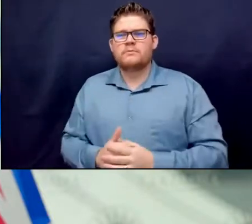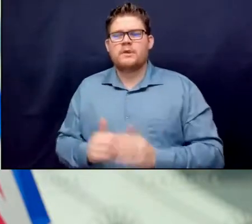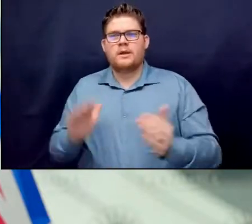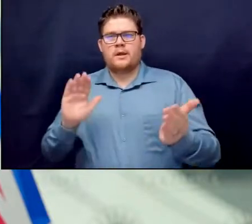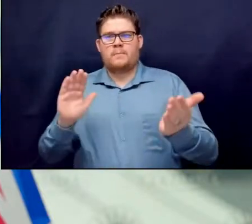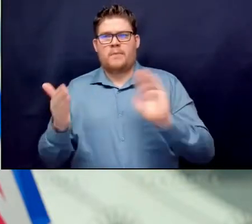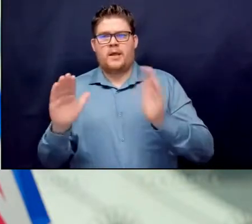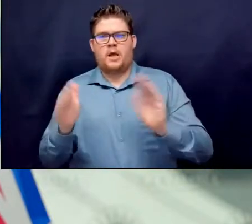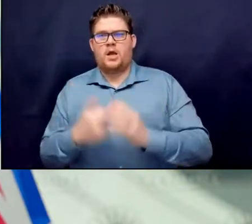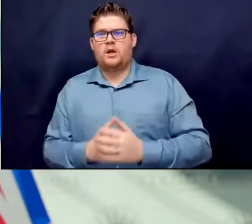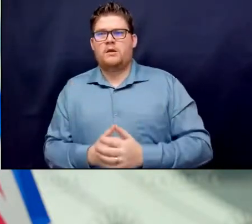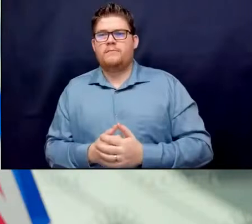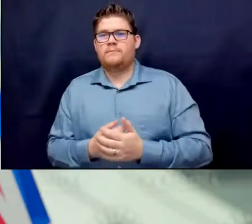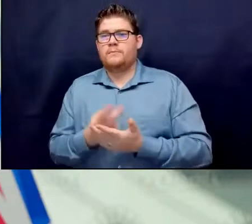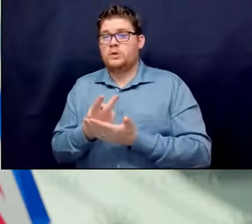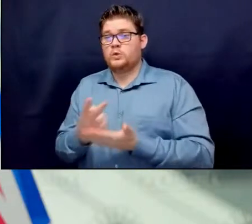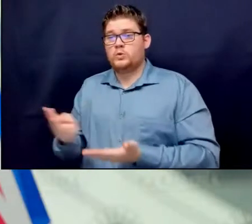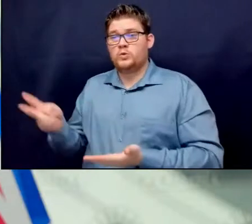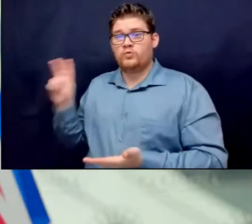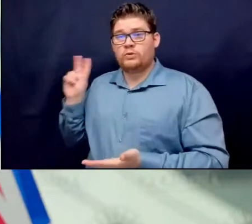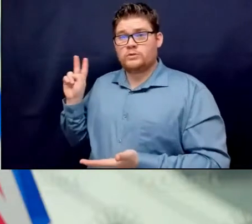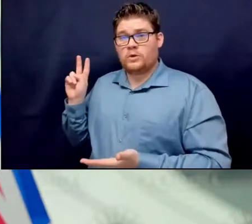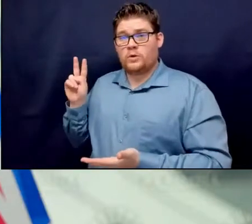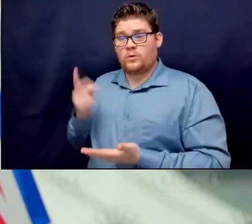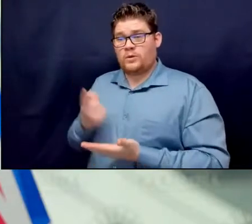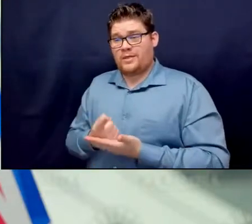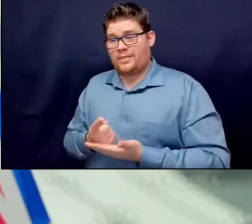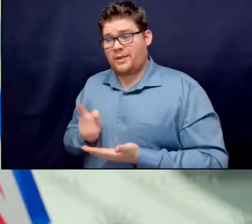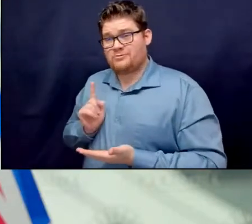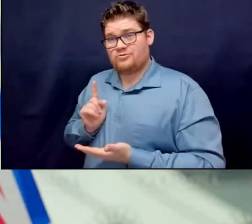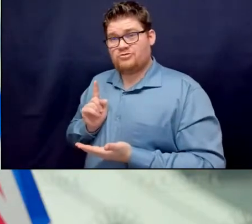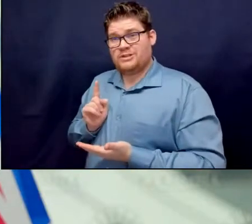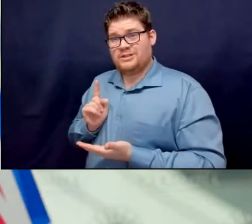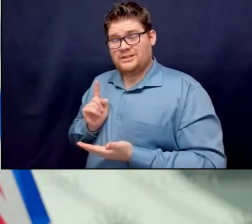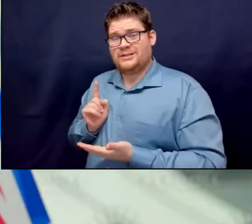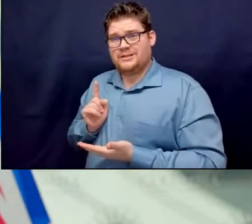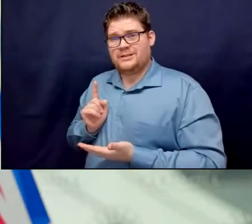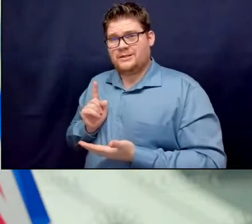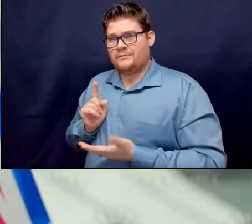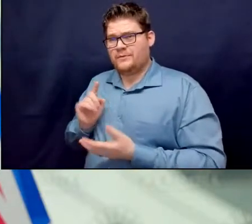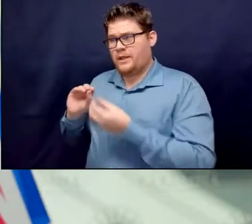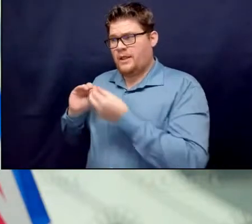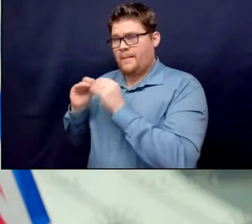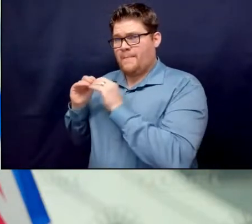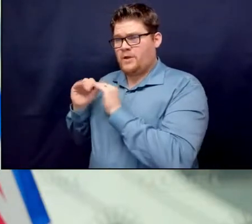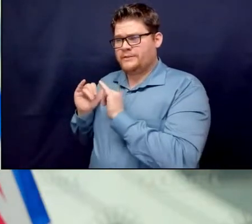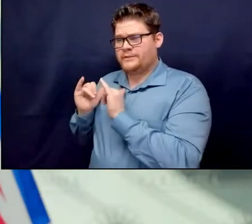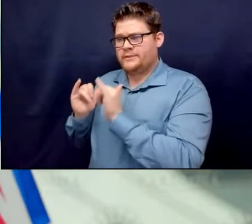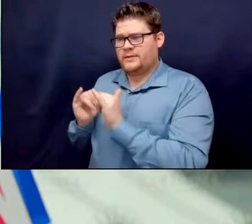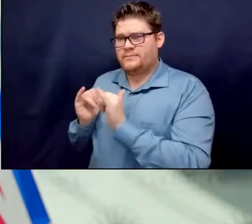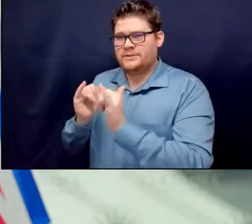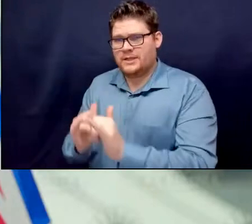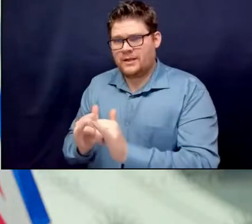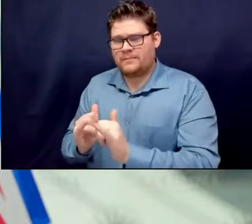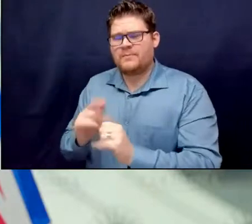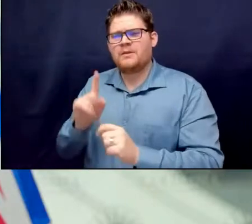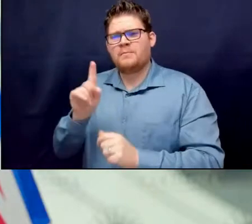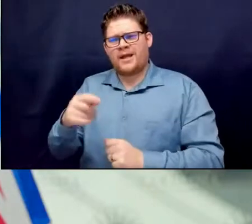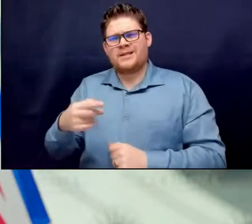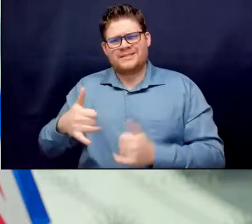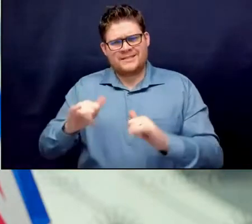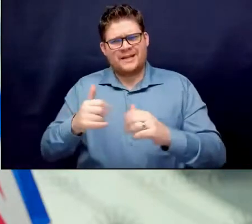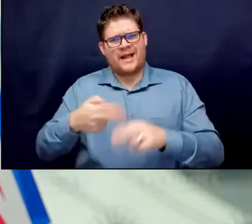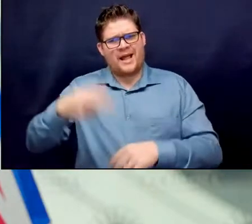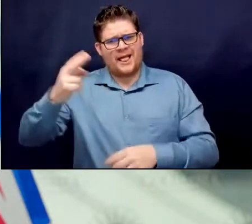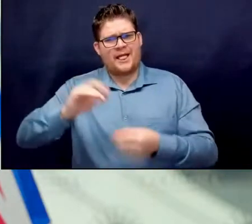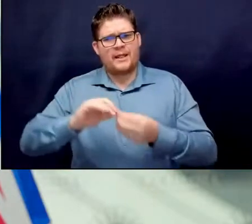weekend days. So relatively the same level, but a very high level. I think what everyone who's analyzing this would like to know is, well, what's the base for